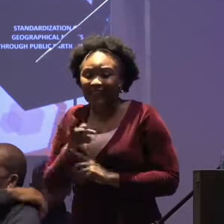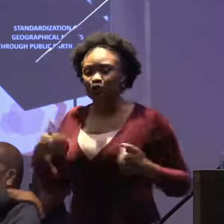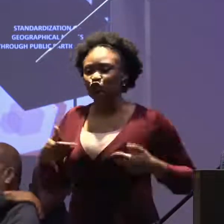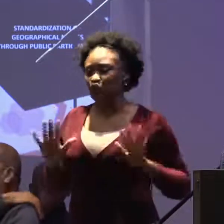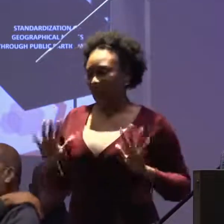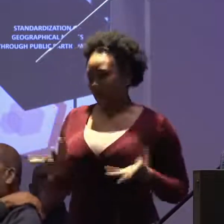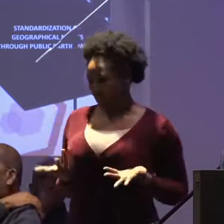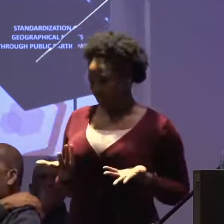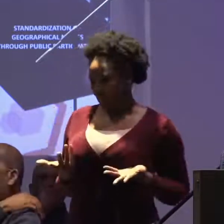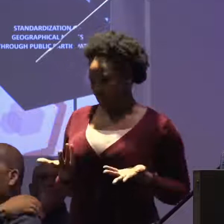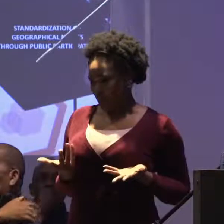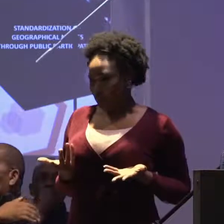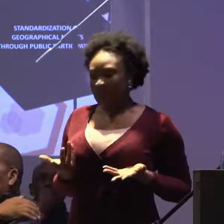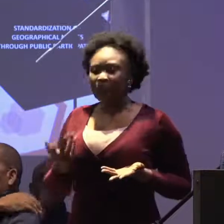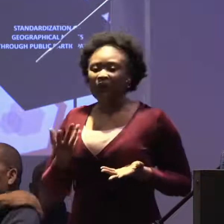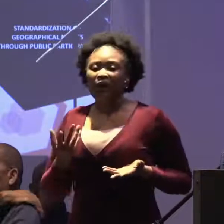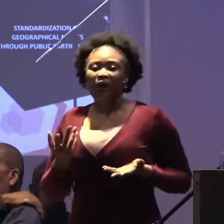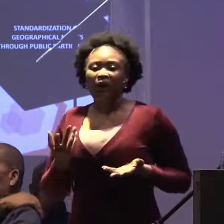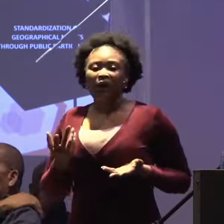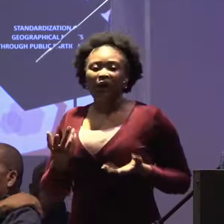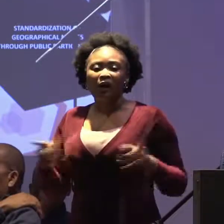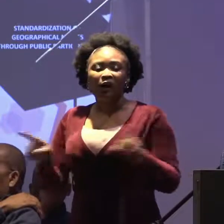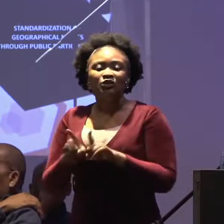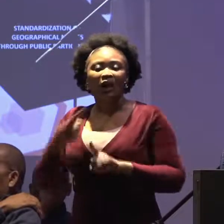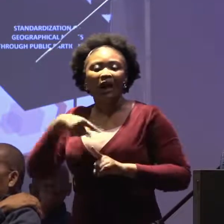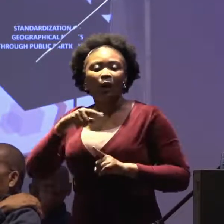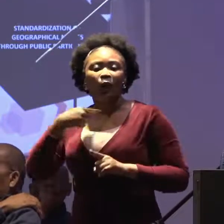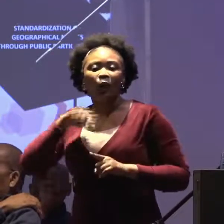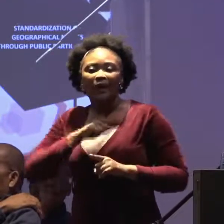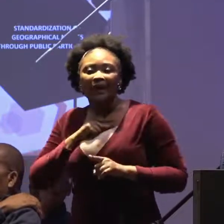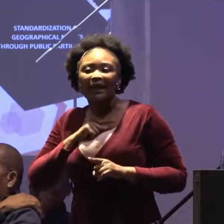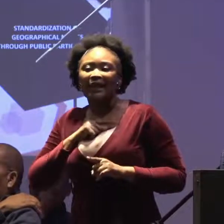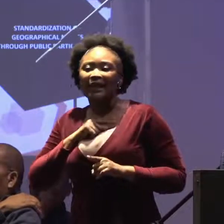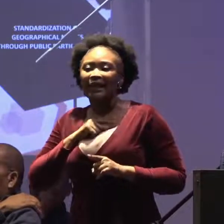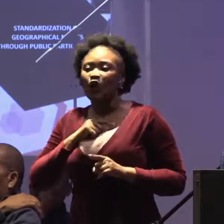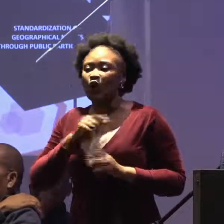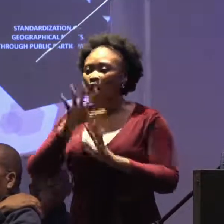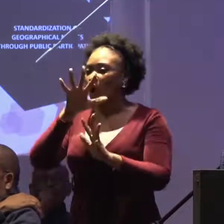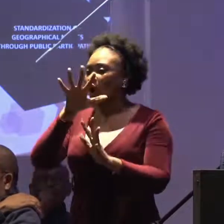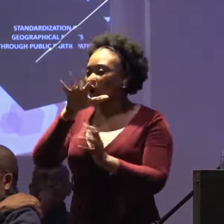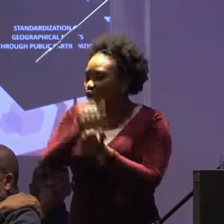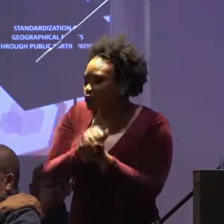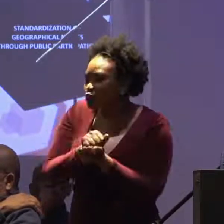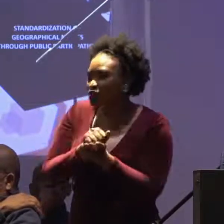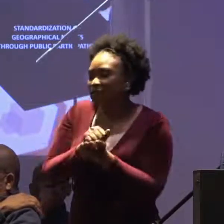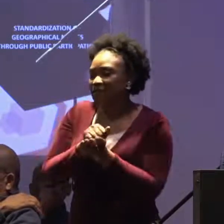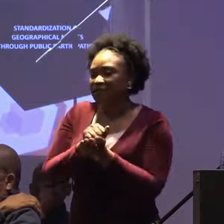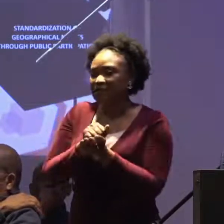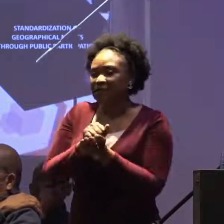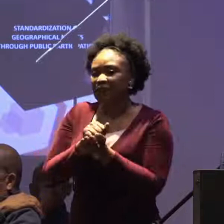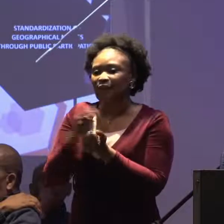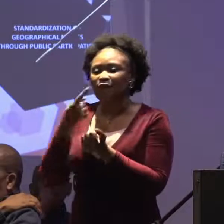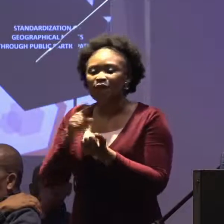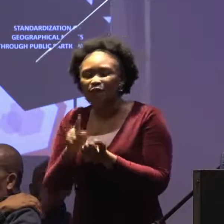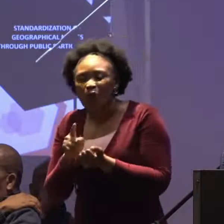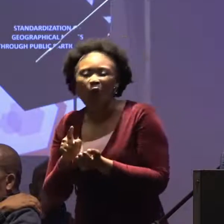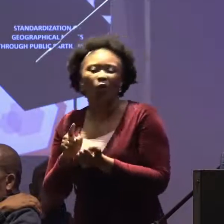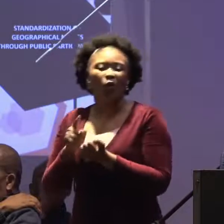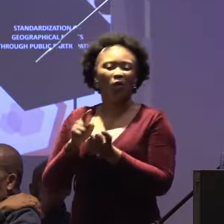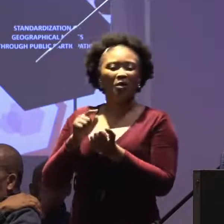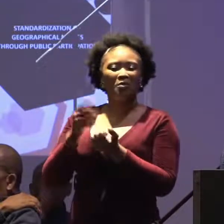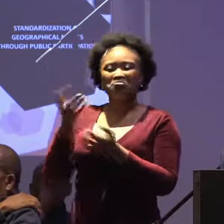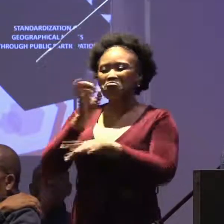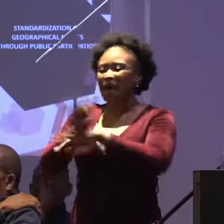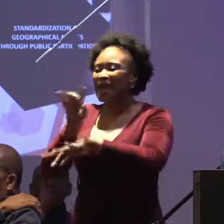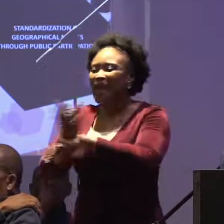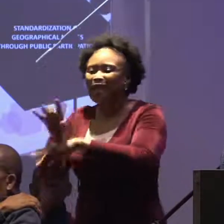was ignited, and how we reached a conclusion of mediation, a conclusion